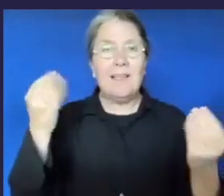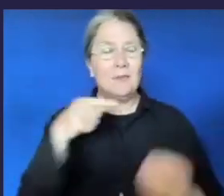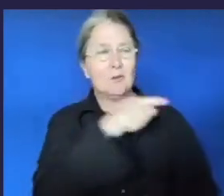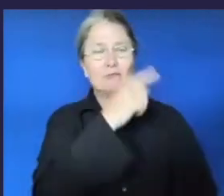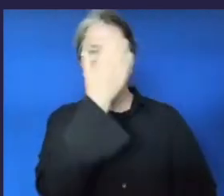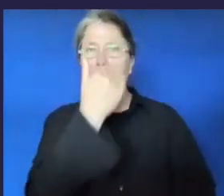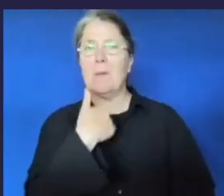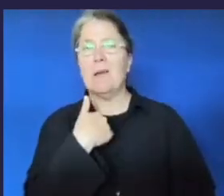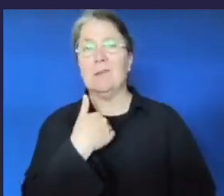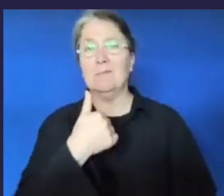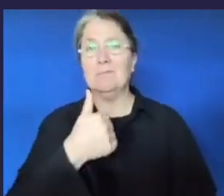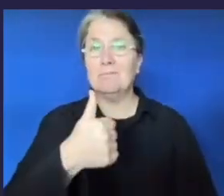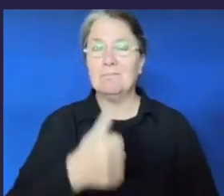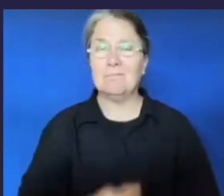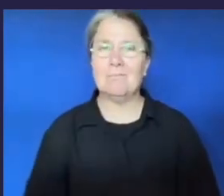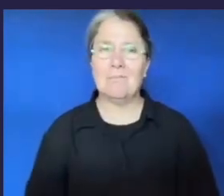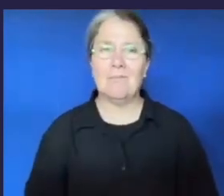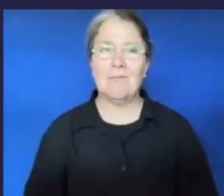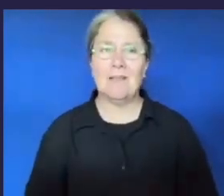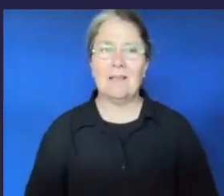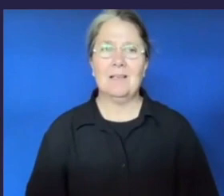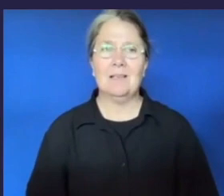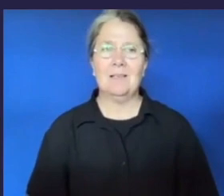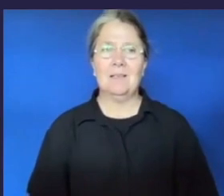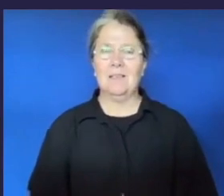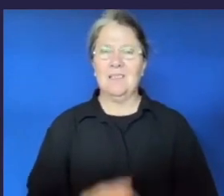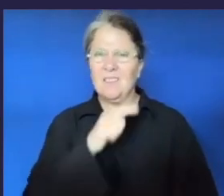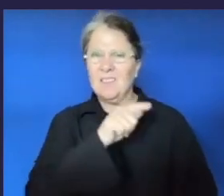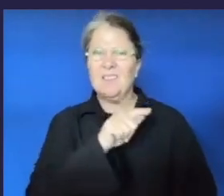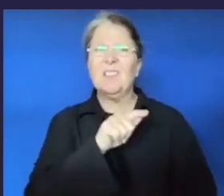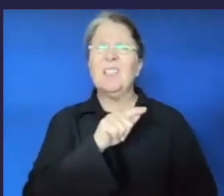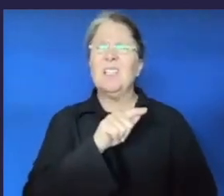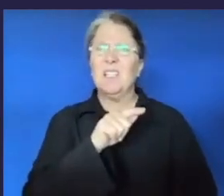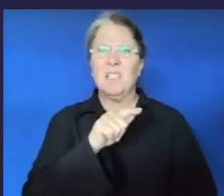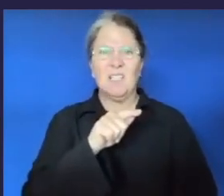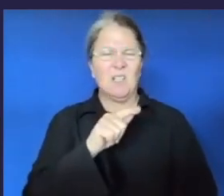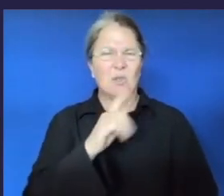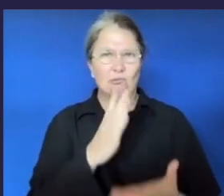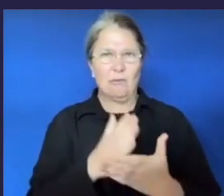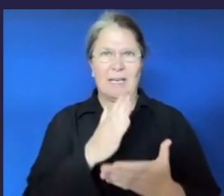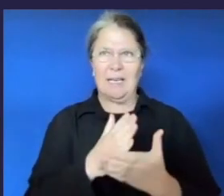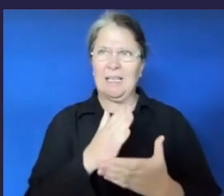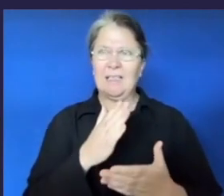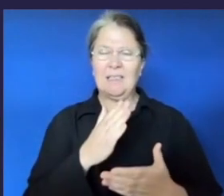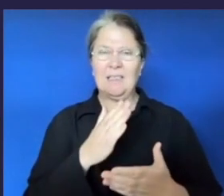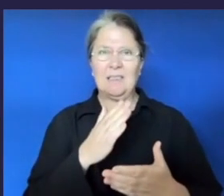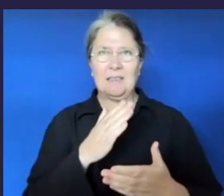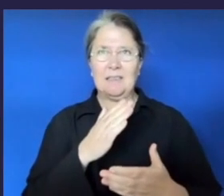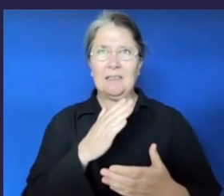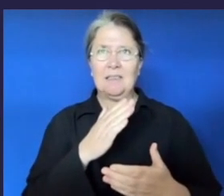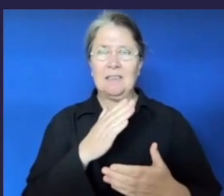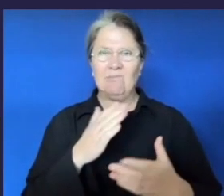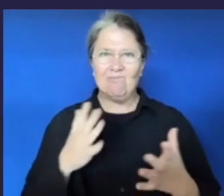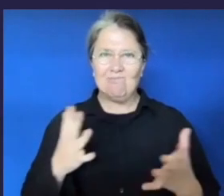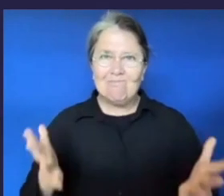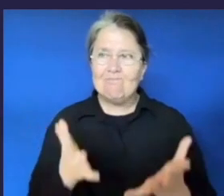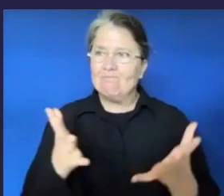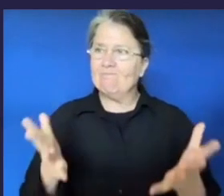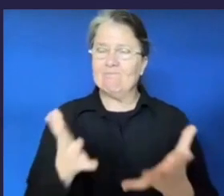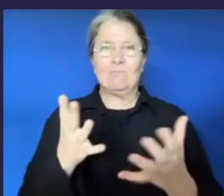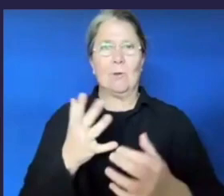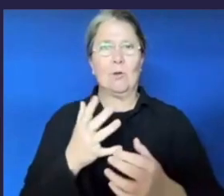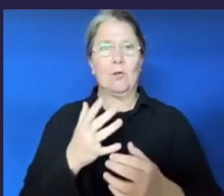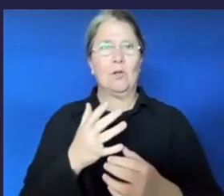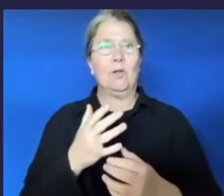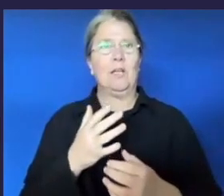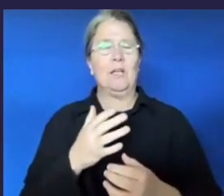and Letitia procure cleaning supplies. And I think she reinforces that for everyone and puts the joy back into what we're